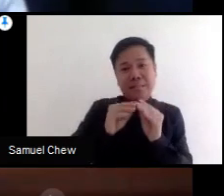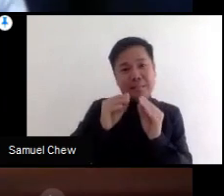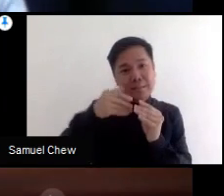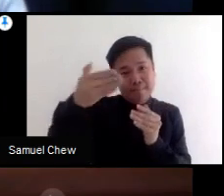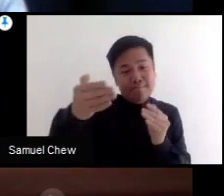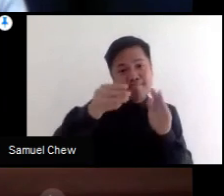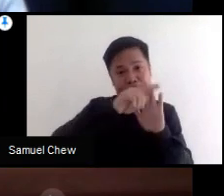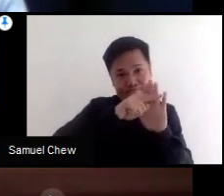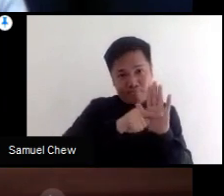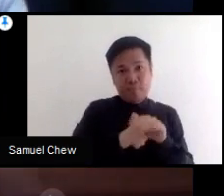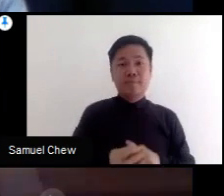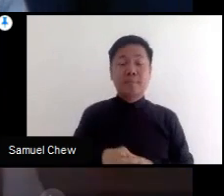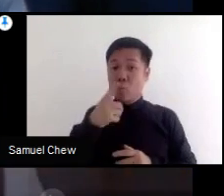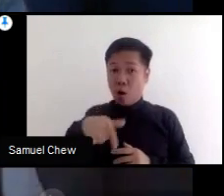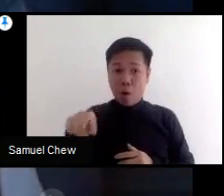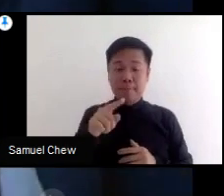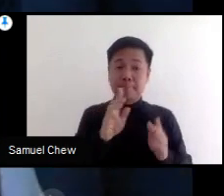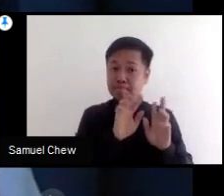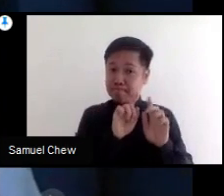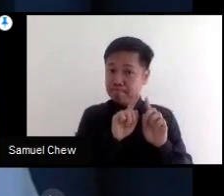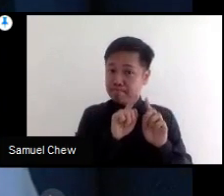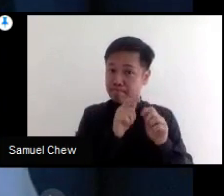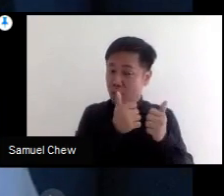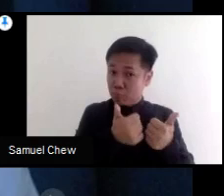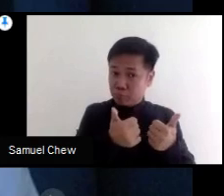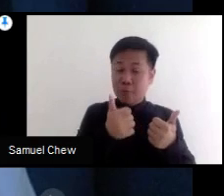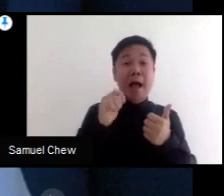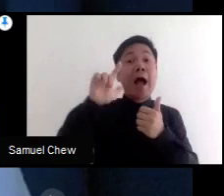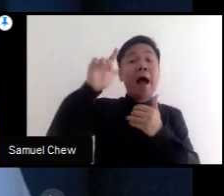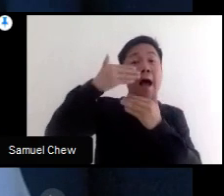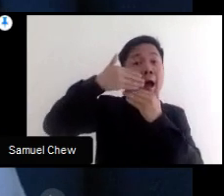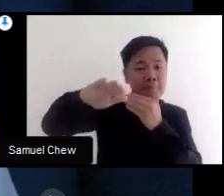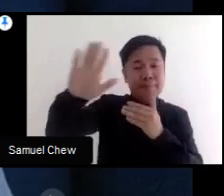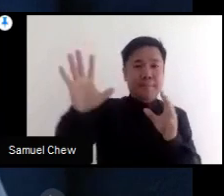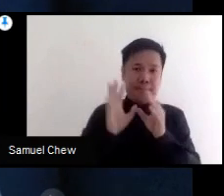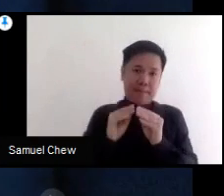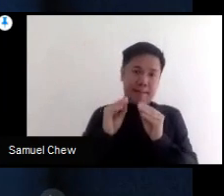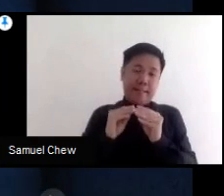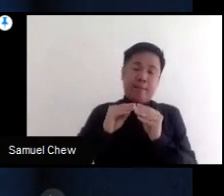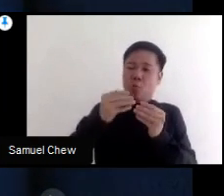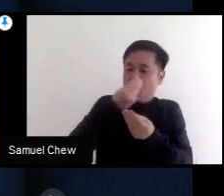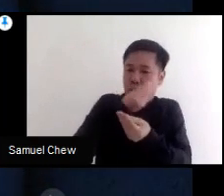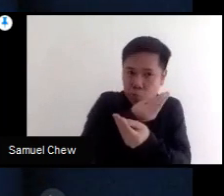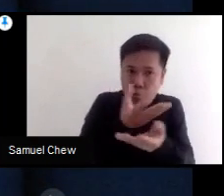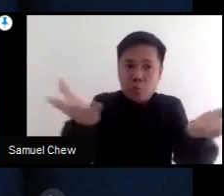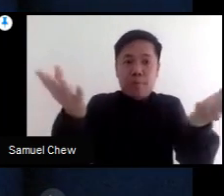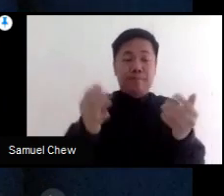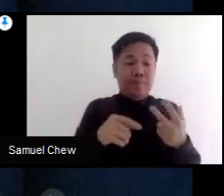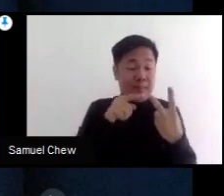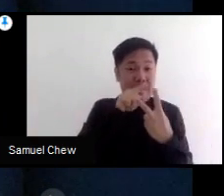will be crisply prepared as a chair summary will be circulated after the meeting. So what you will be adopting will be the 2 decisions